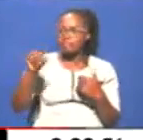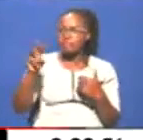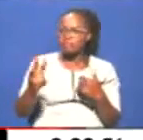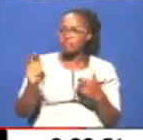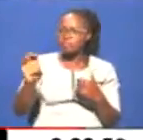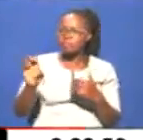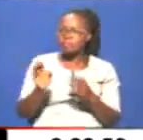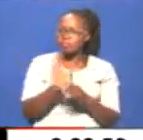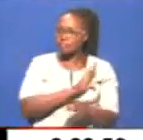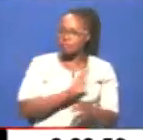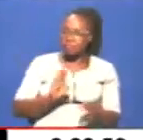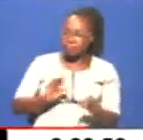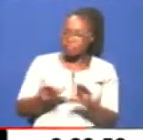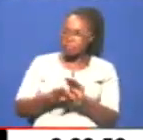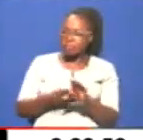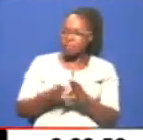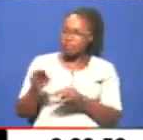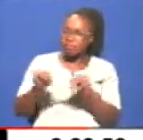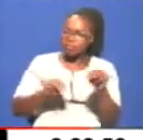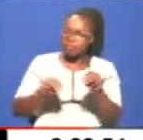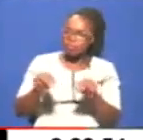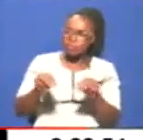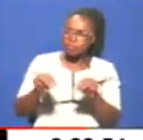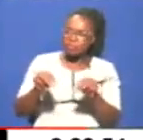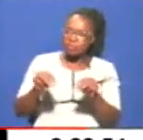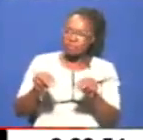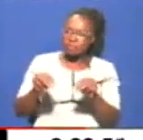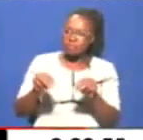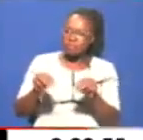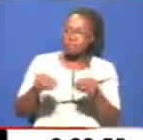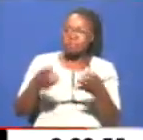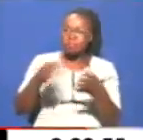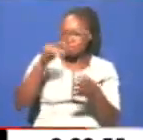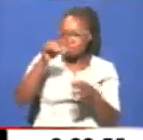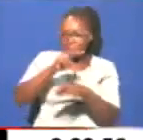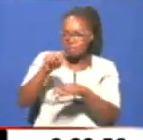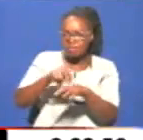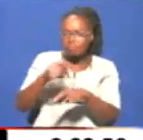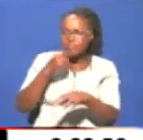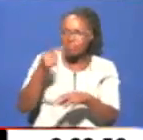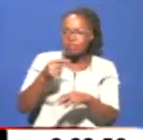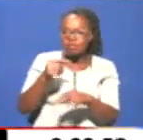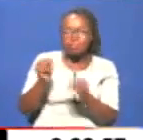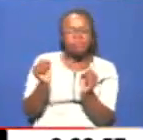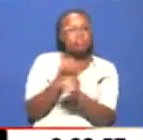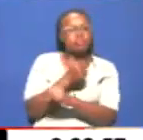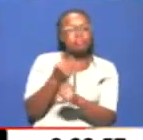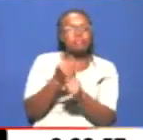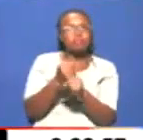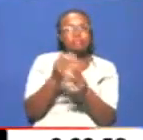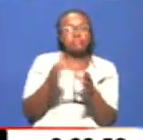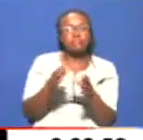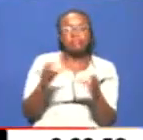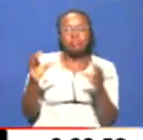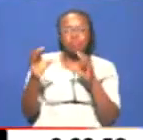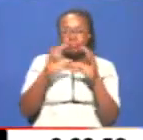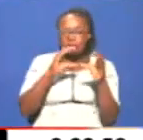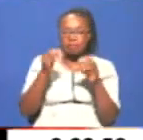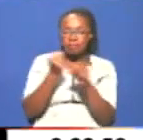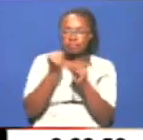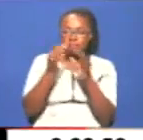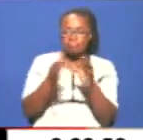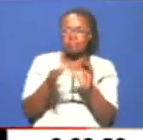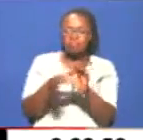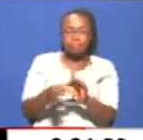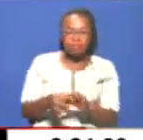board members na management mpatie ile shirika serikali muambie tumeshindwa. The communication workers union officials claim